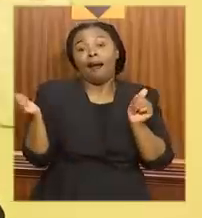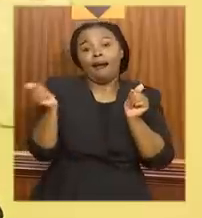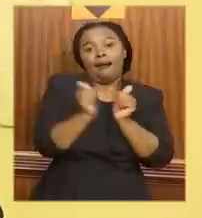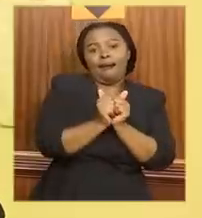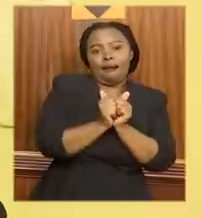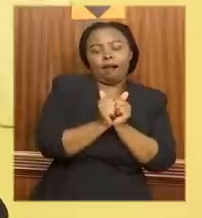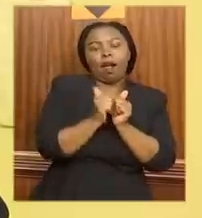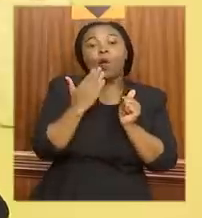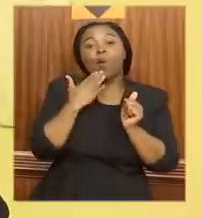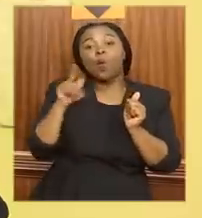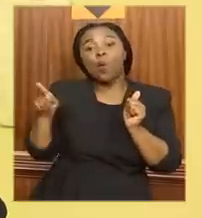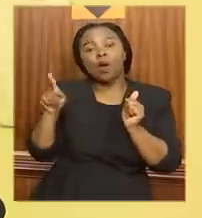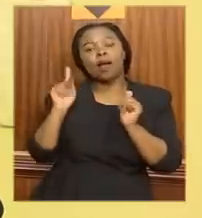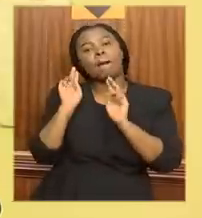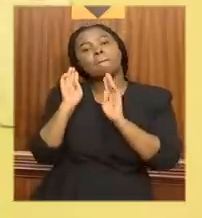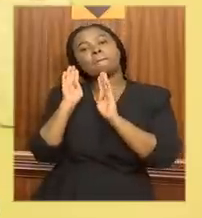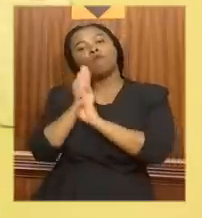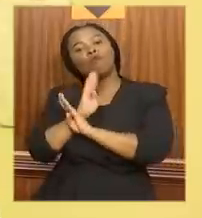the private